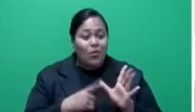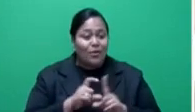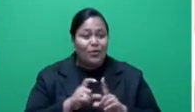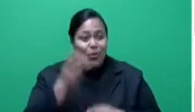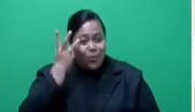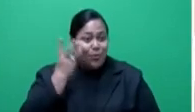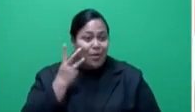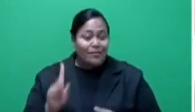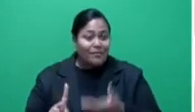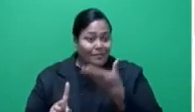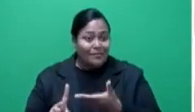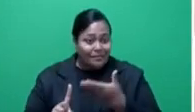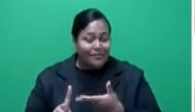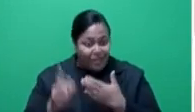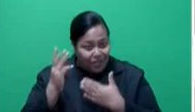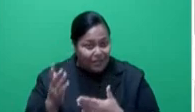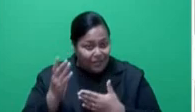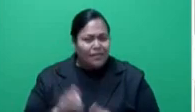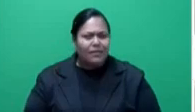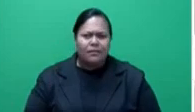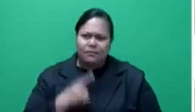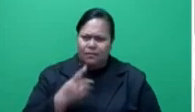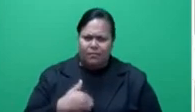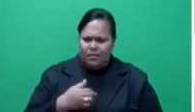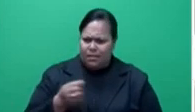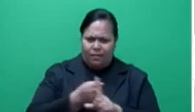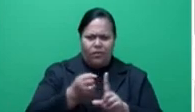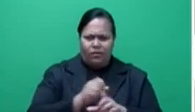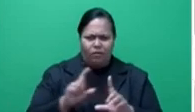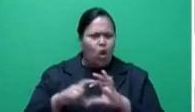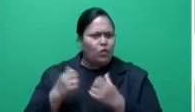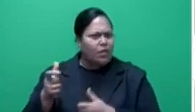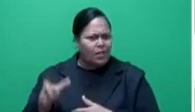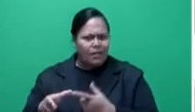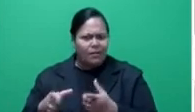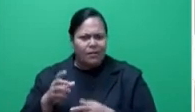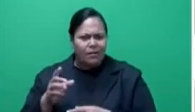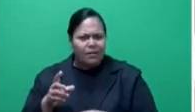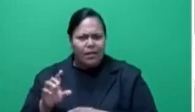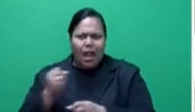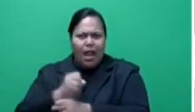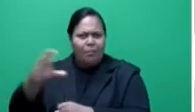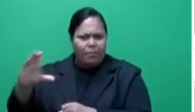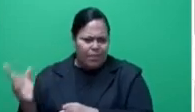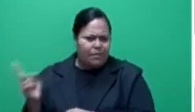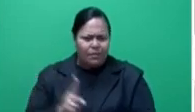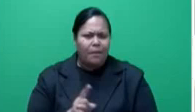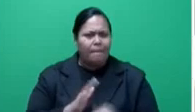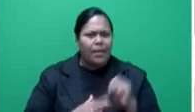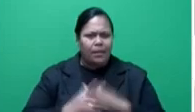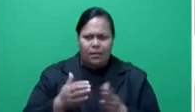sir, I thought was suddenly an advocate for the contractor. Because she said, oh, you know, the poor contractor, they had to raise up the